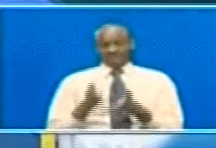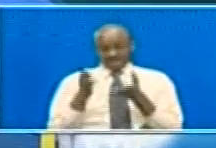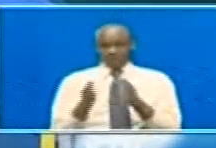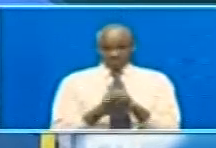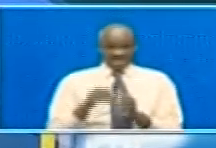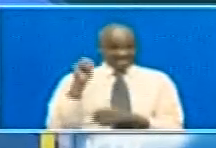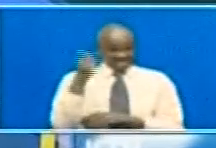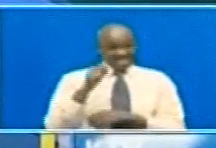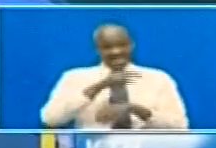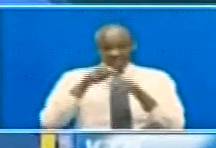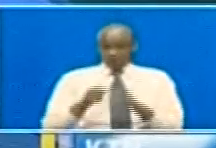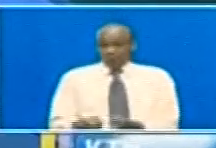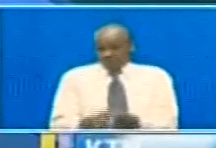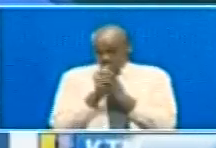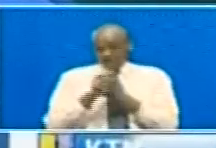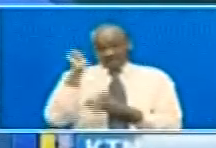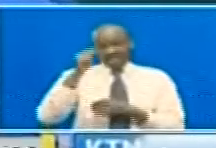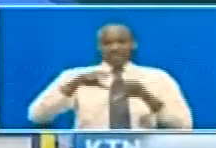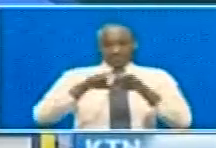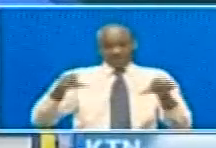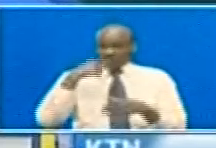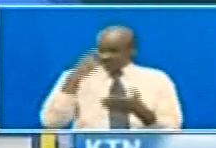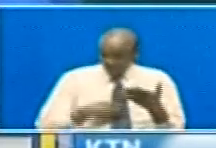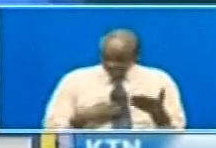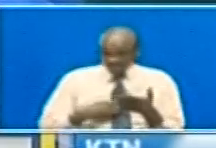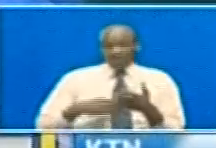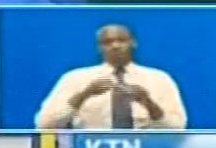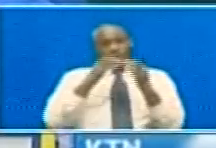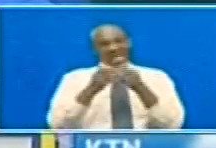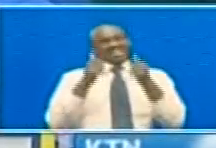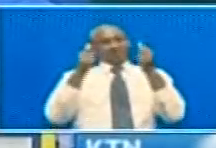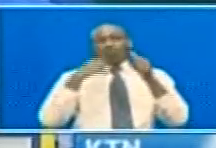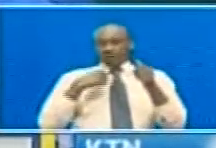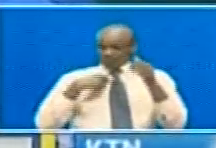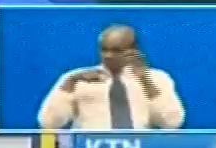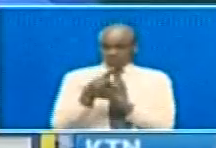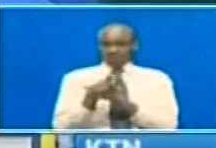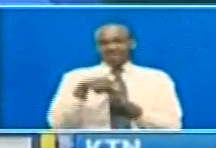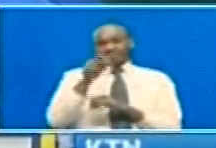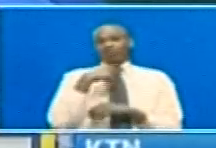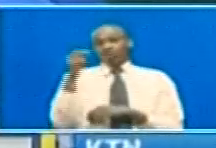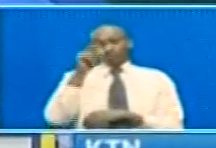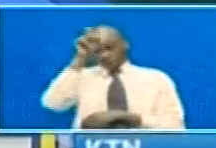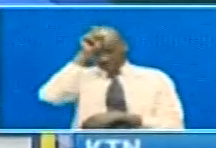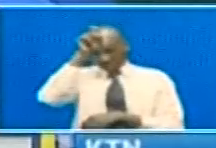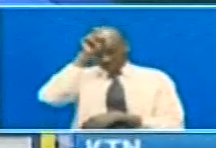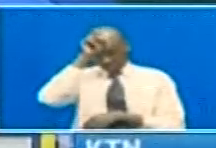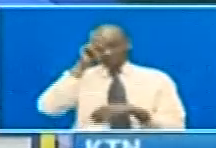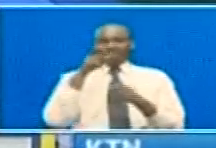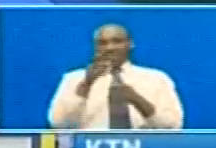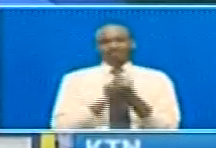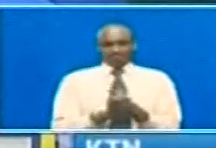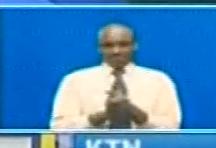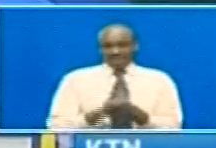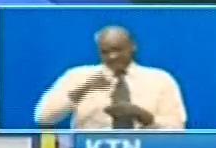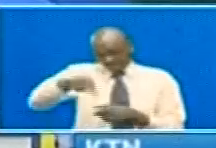Kenya National Volleyball Champions Kenya Pipeline have set their eyes on the World Club Championships qualification as they head to Egypt for the qualifiers.